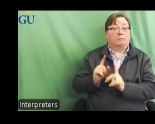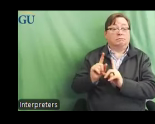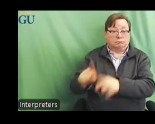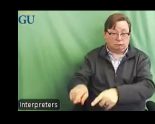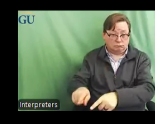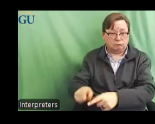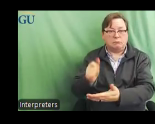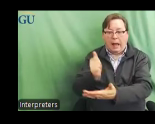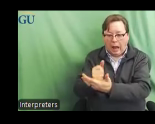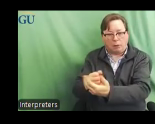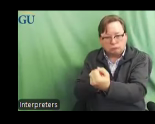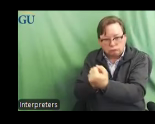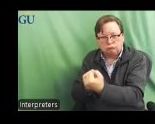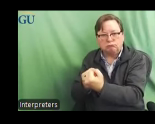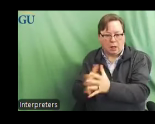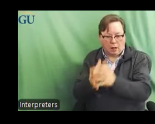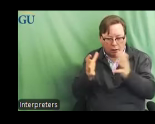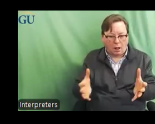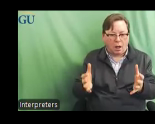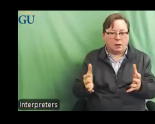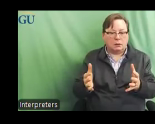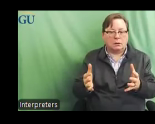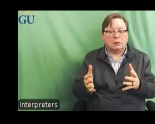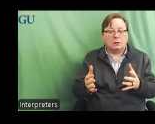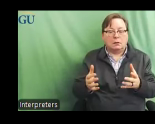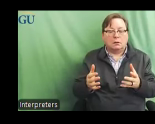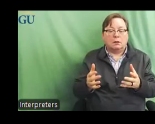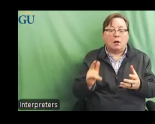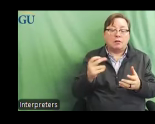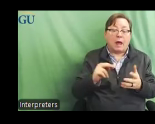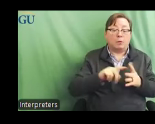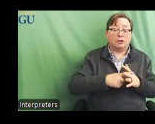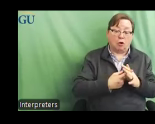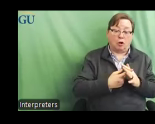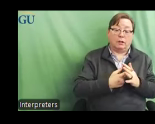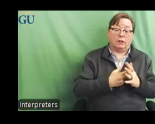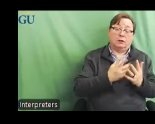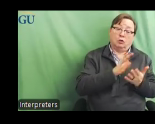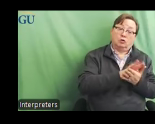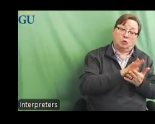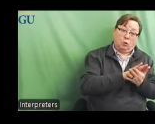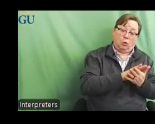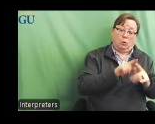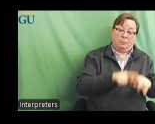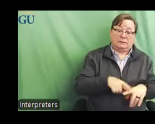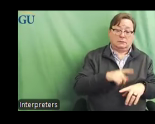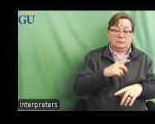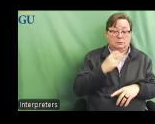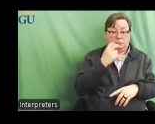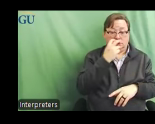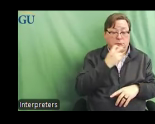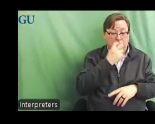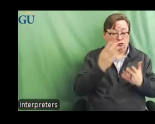out a lot. Then we started the speech services through the schools, through the special education